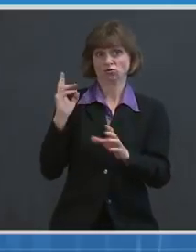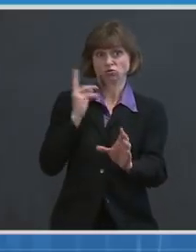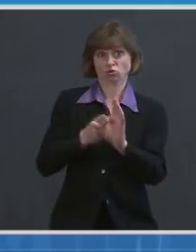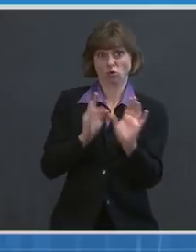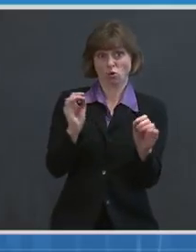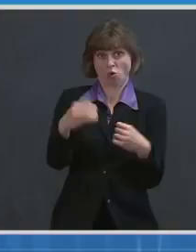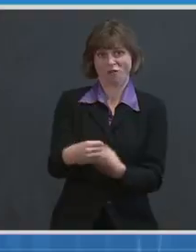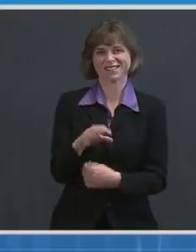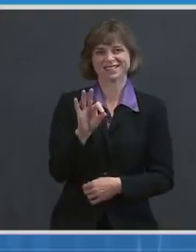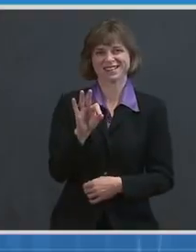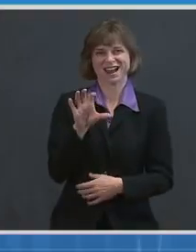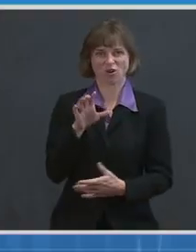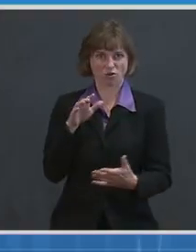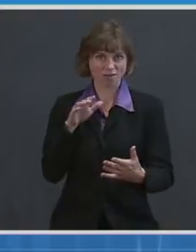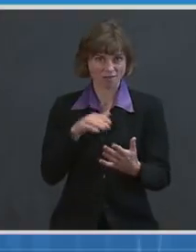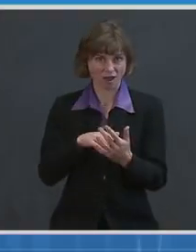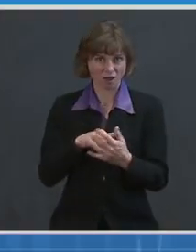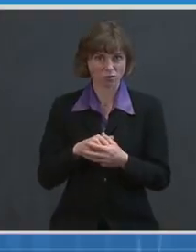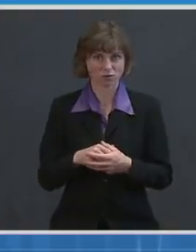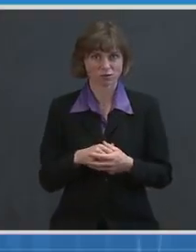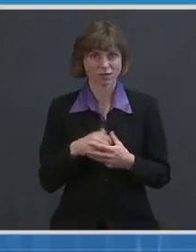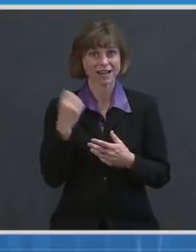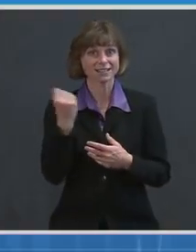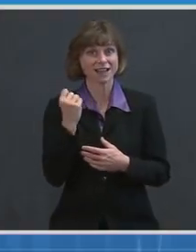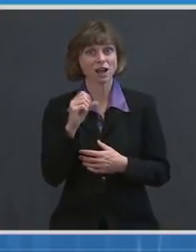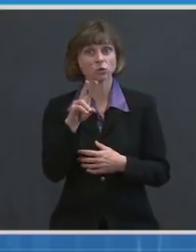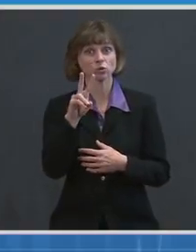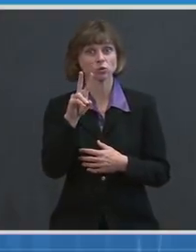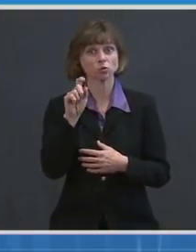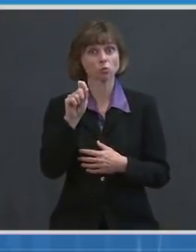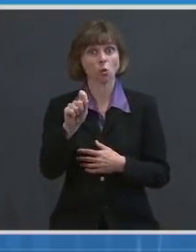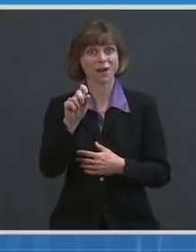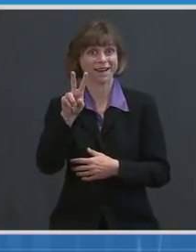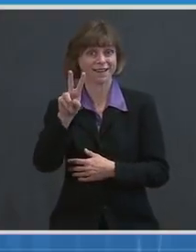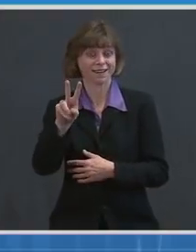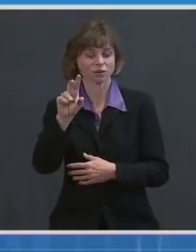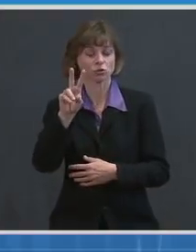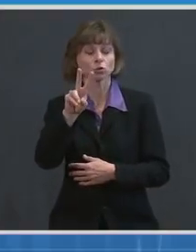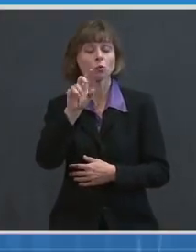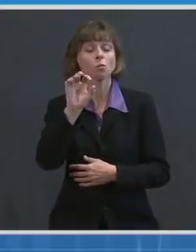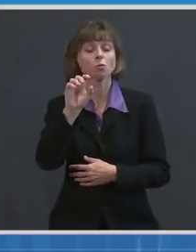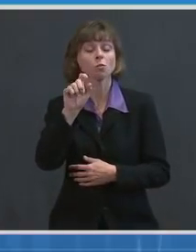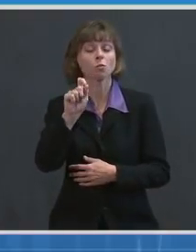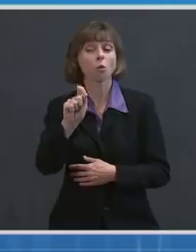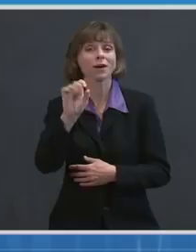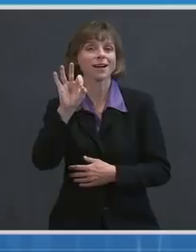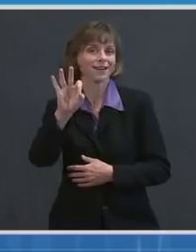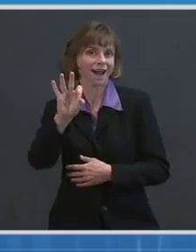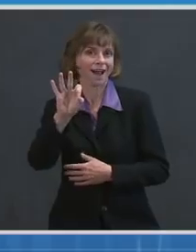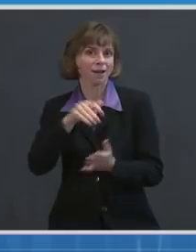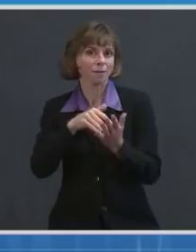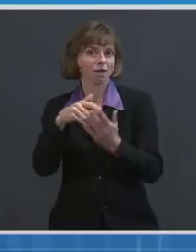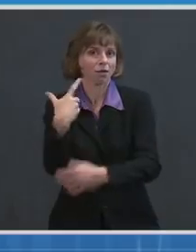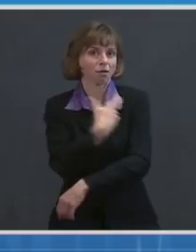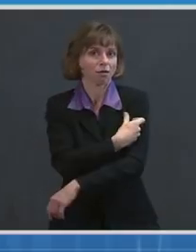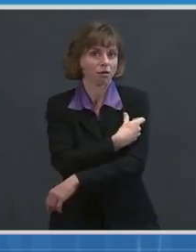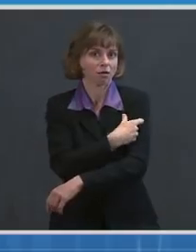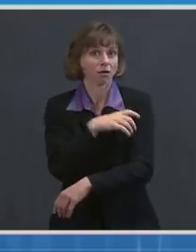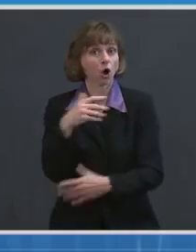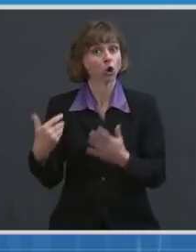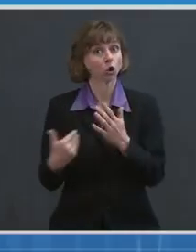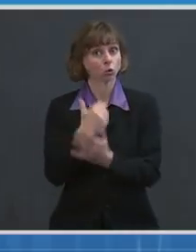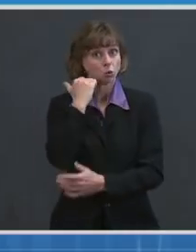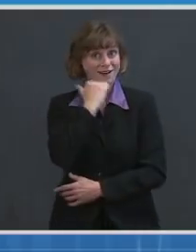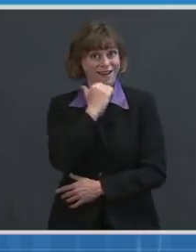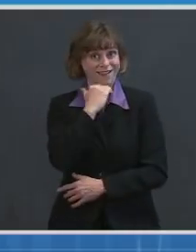was as high as 2.9 million doses reported administered, a new daily record, and we're at a